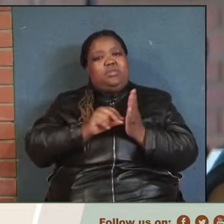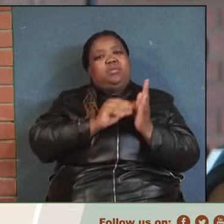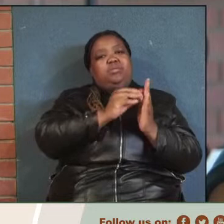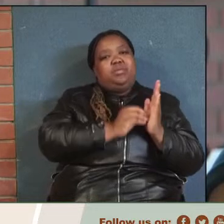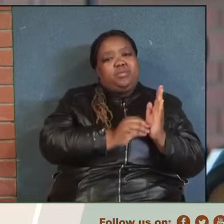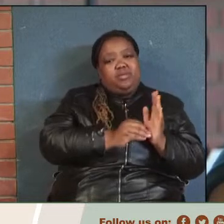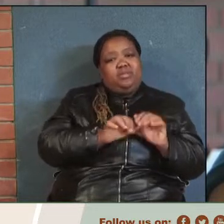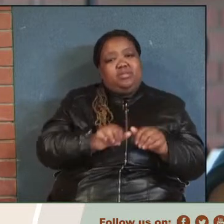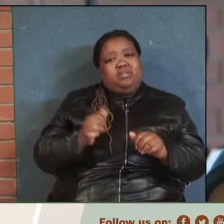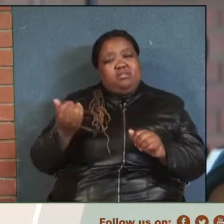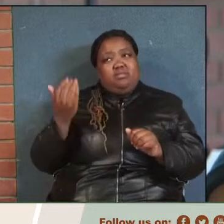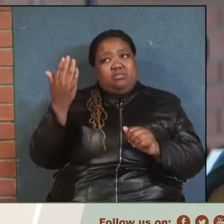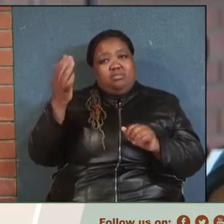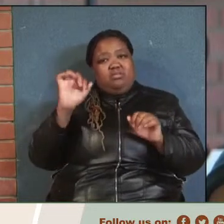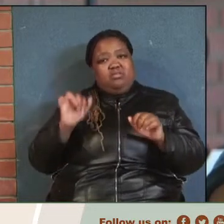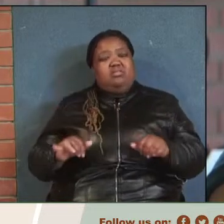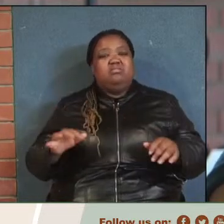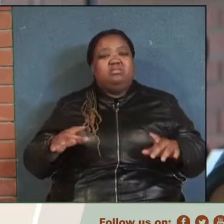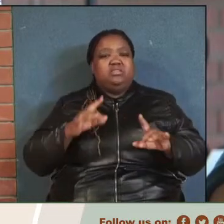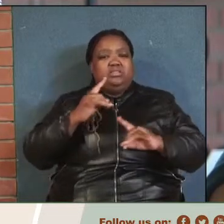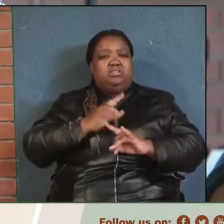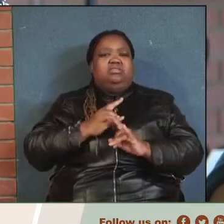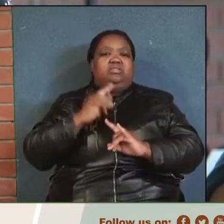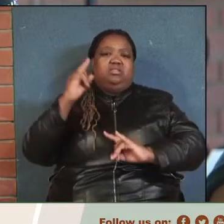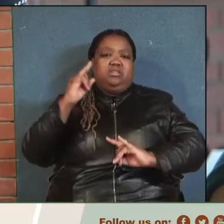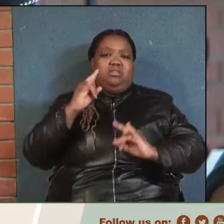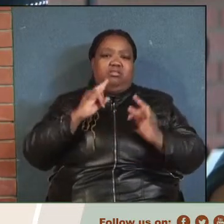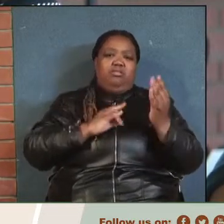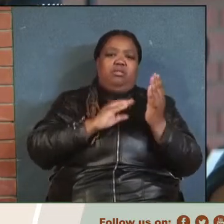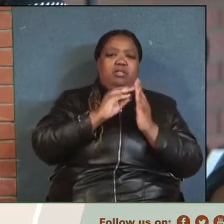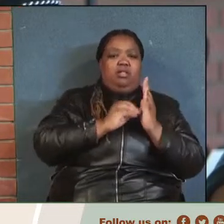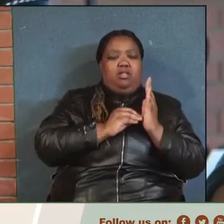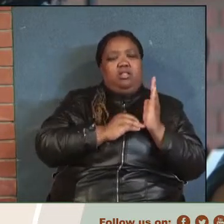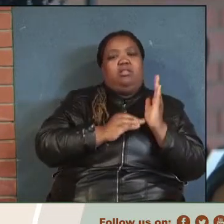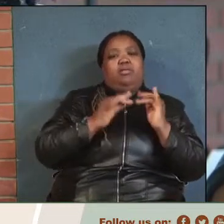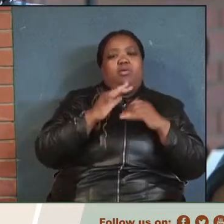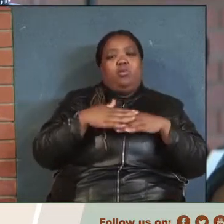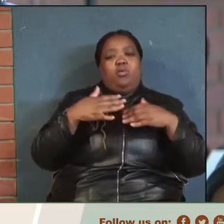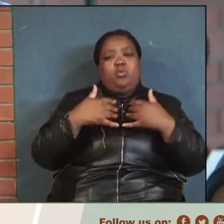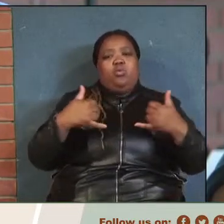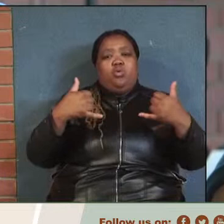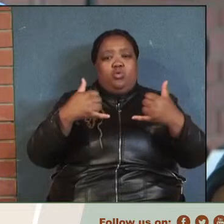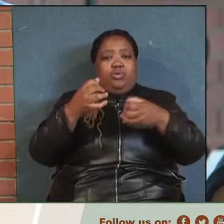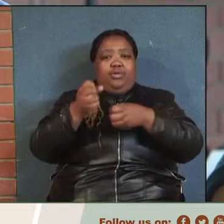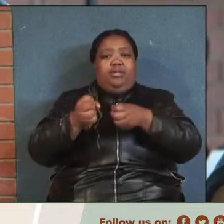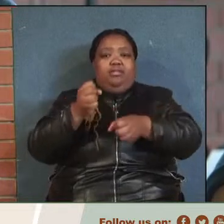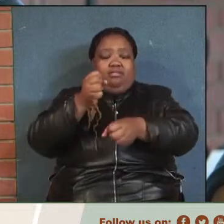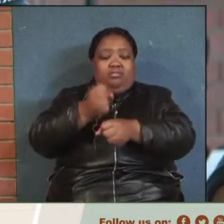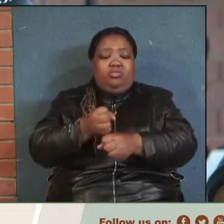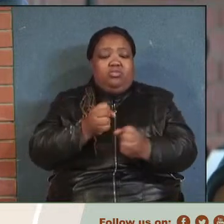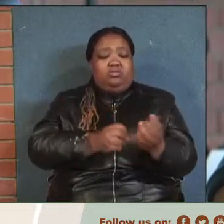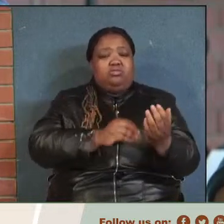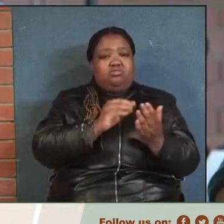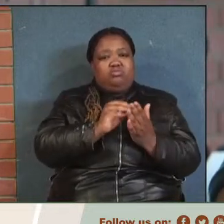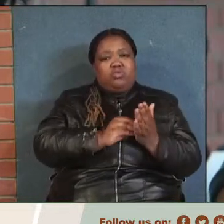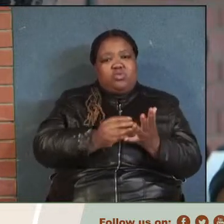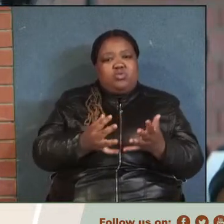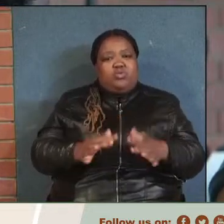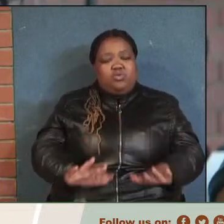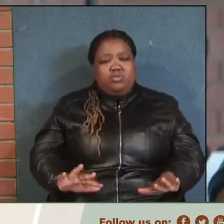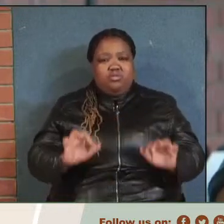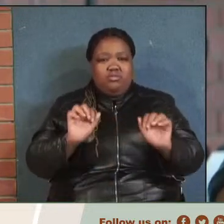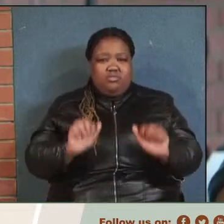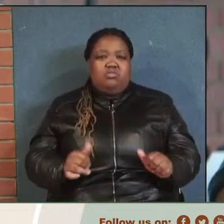161,407 of those applications were successfully processed by the online admin system for the next year. Furthermore, the department will